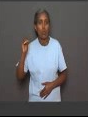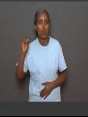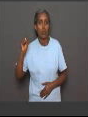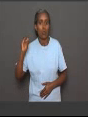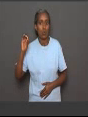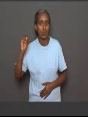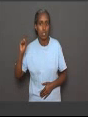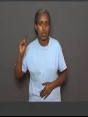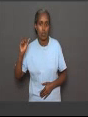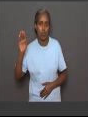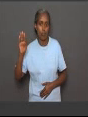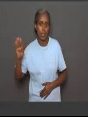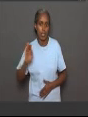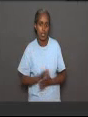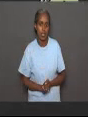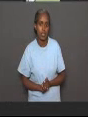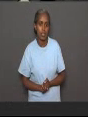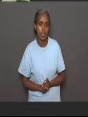the cosine of B.